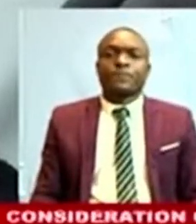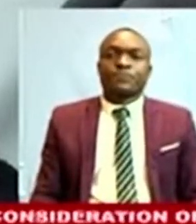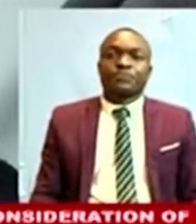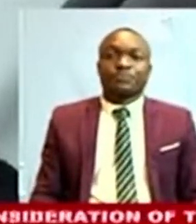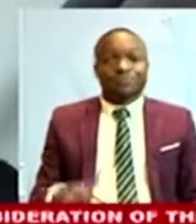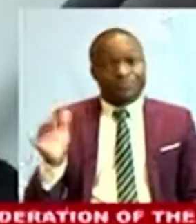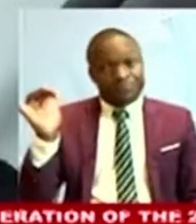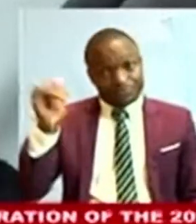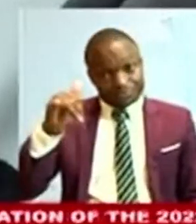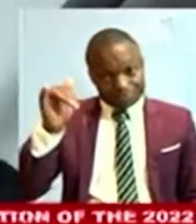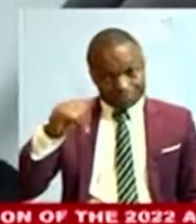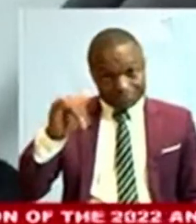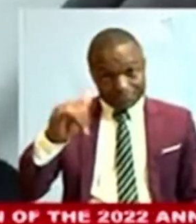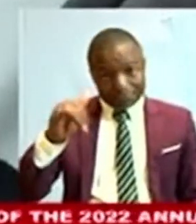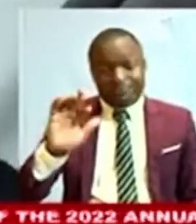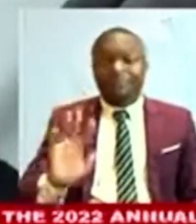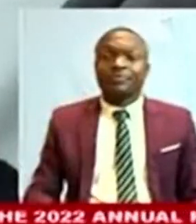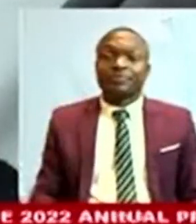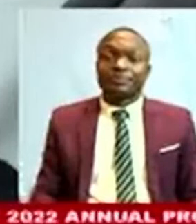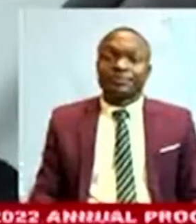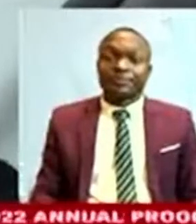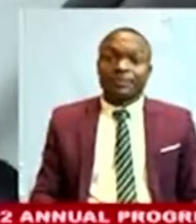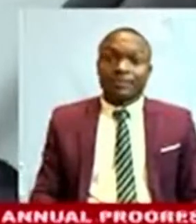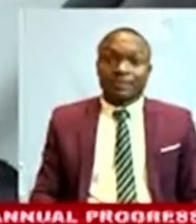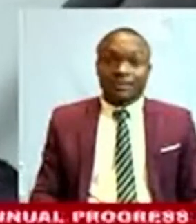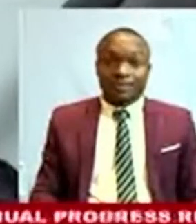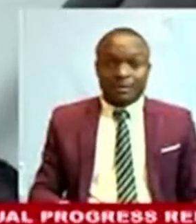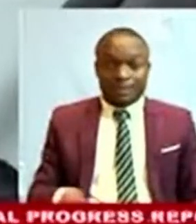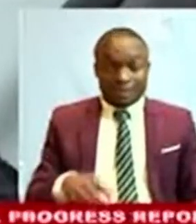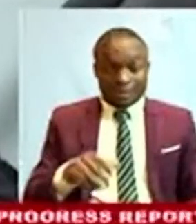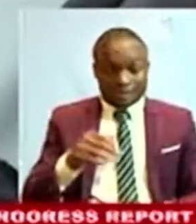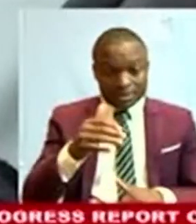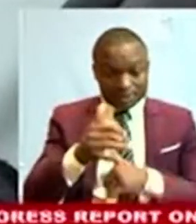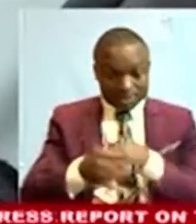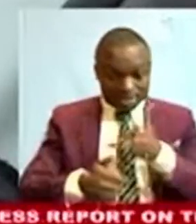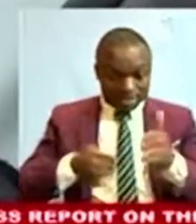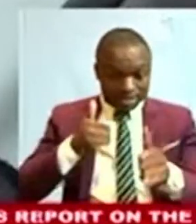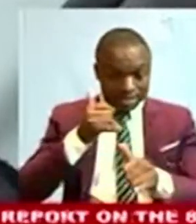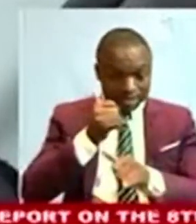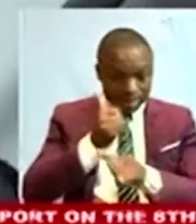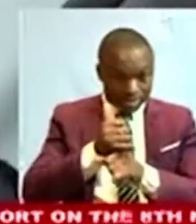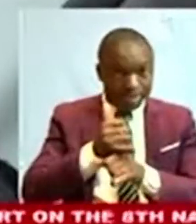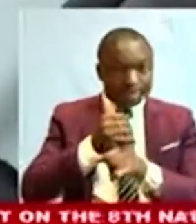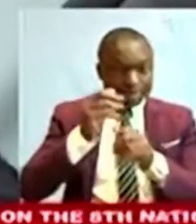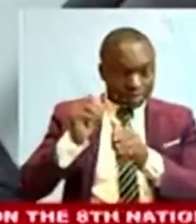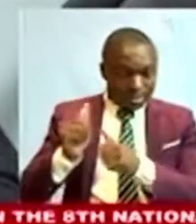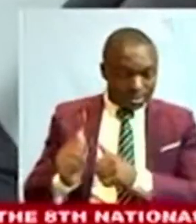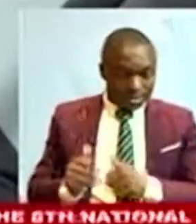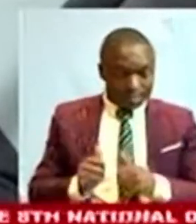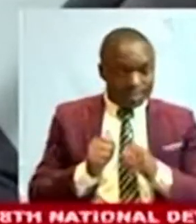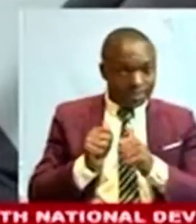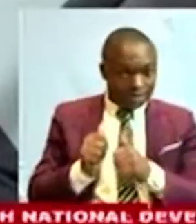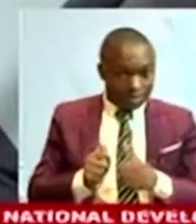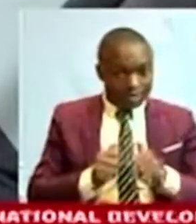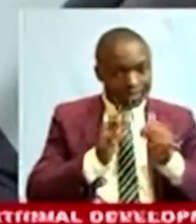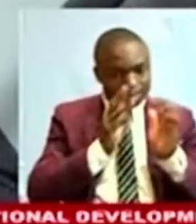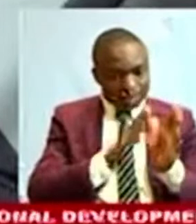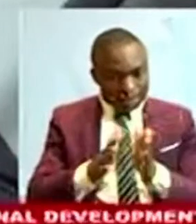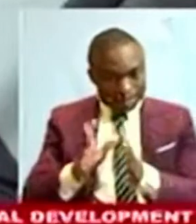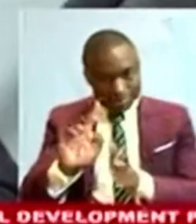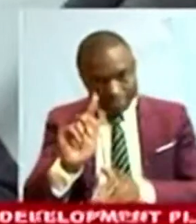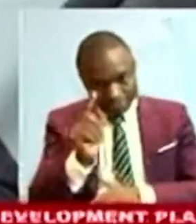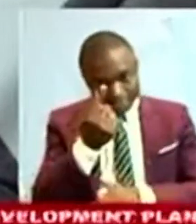Yes, our annual plan, our annual activity plans And first and